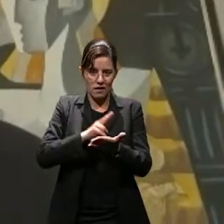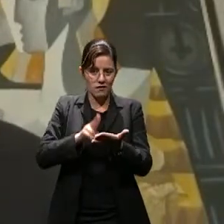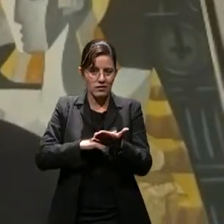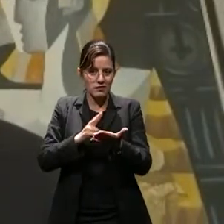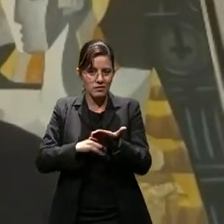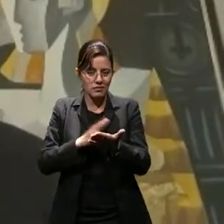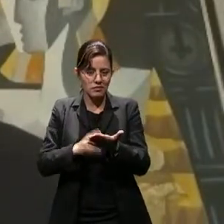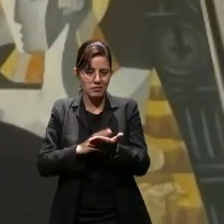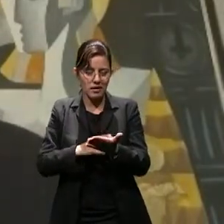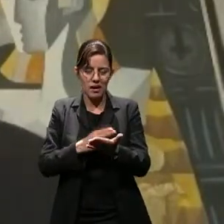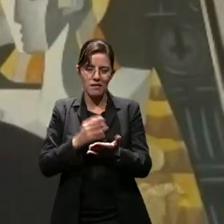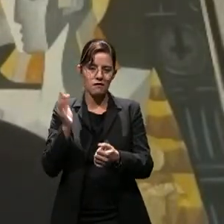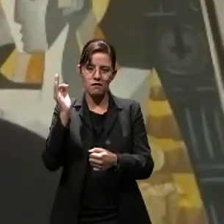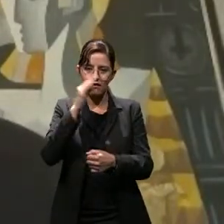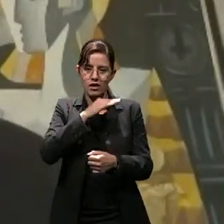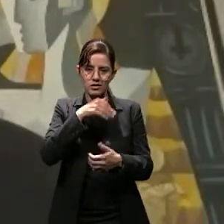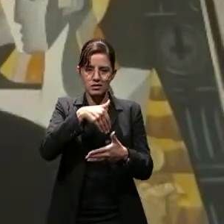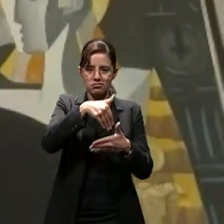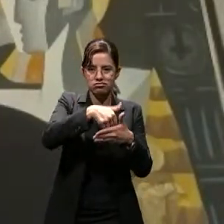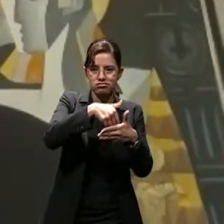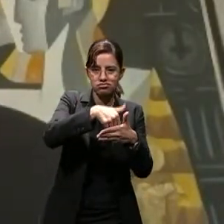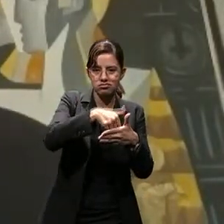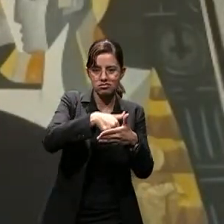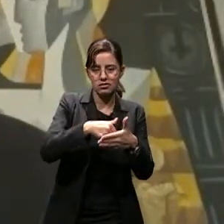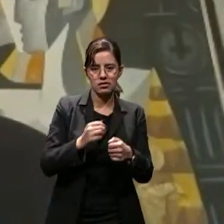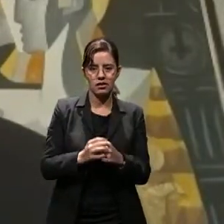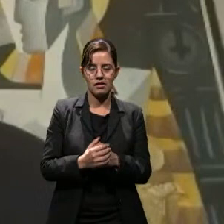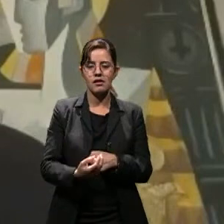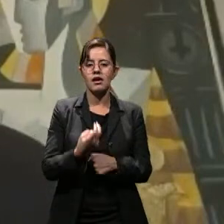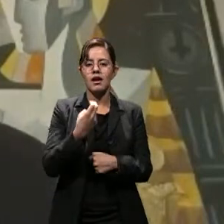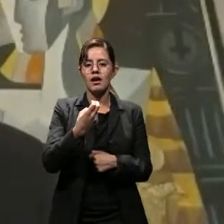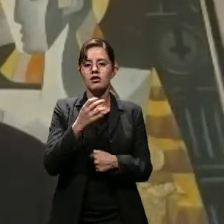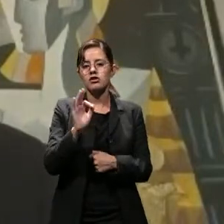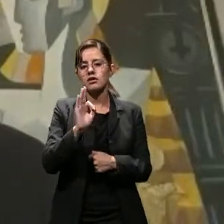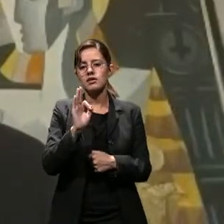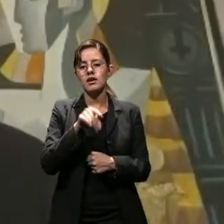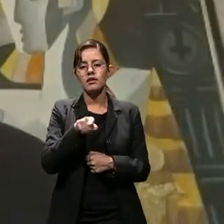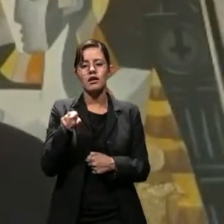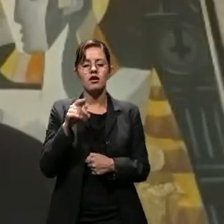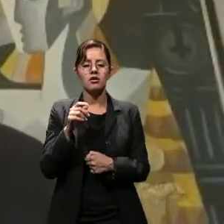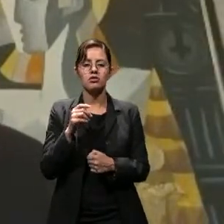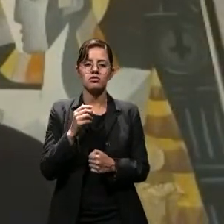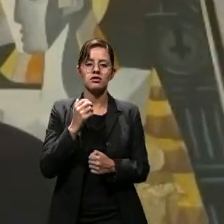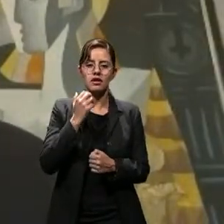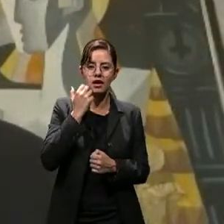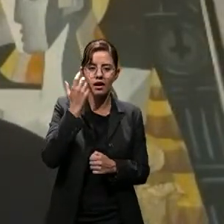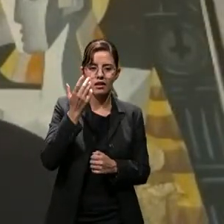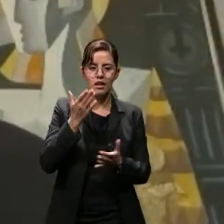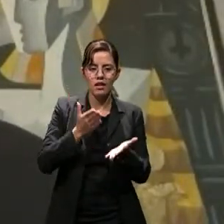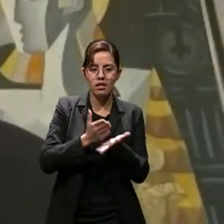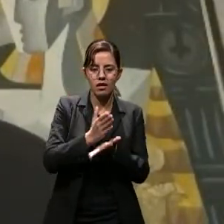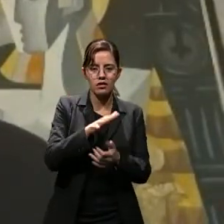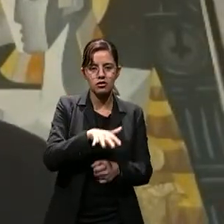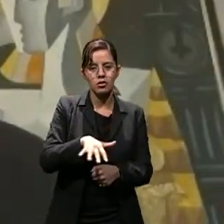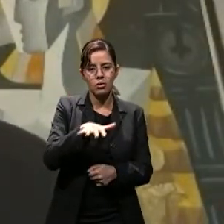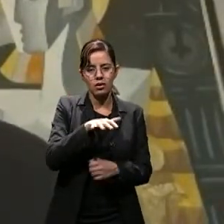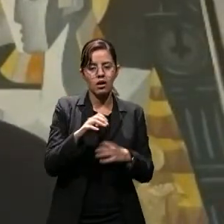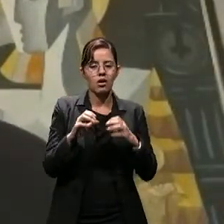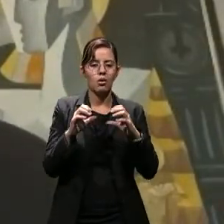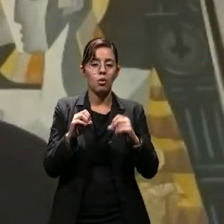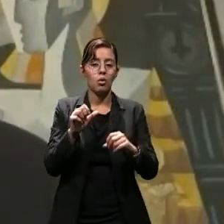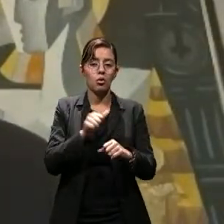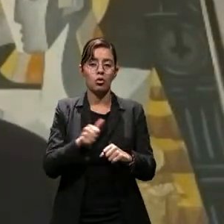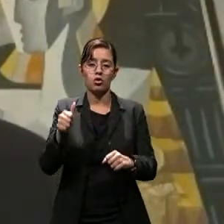And some of these have an effect on certain locations, some others in higher